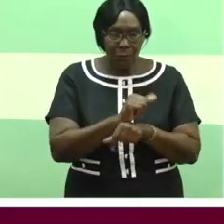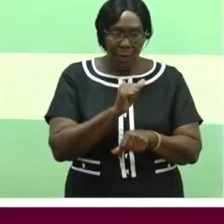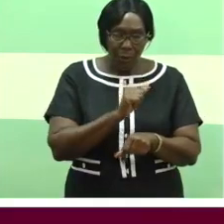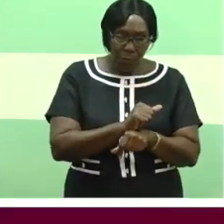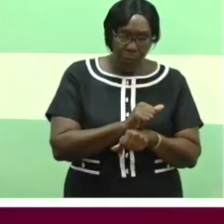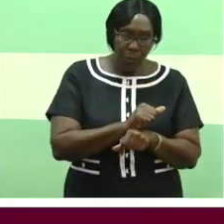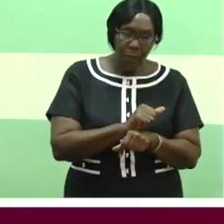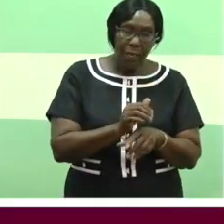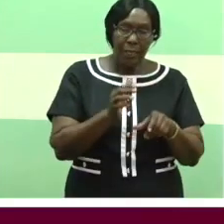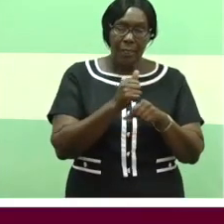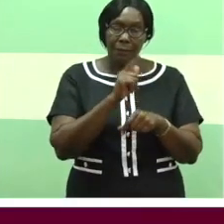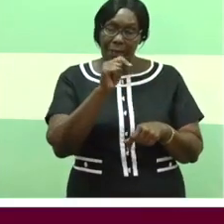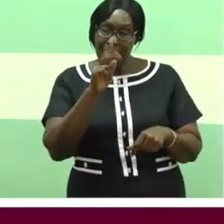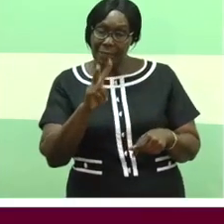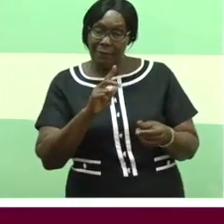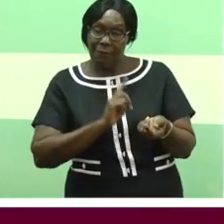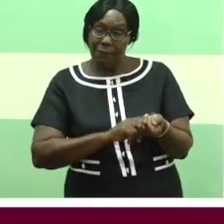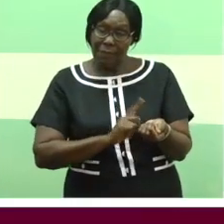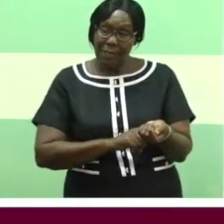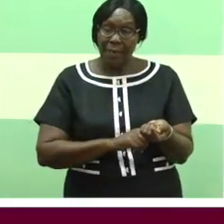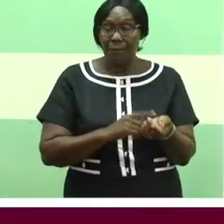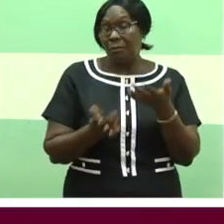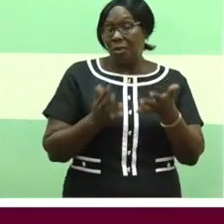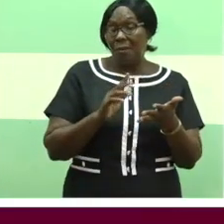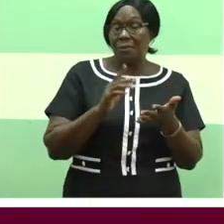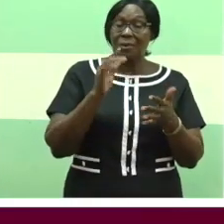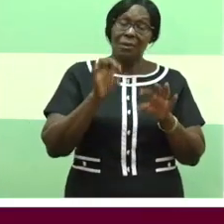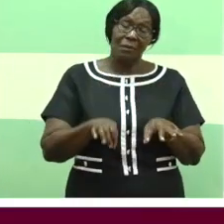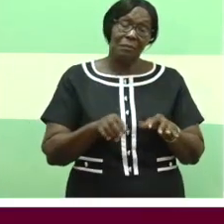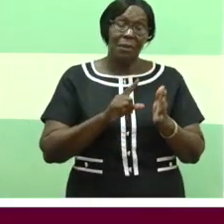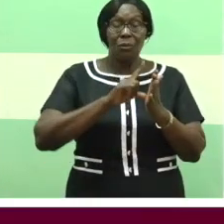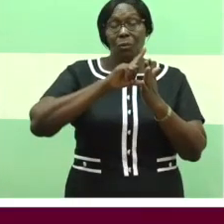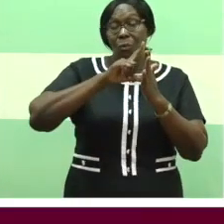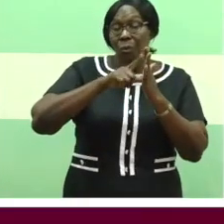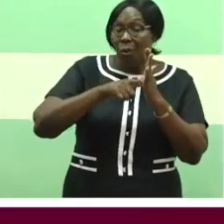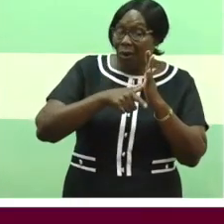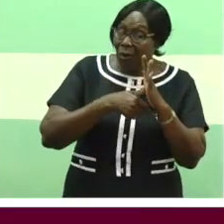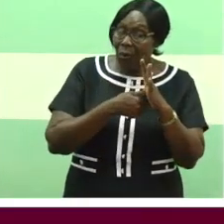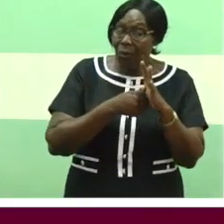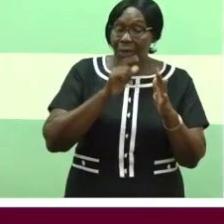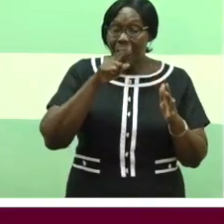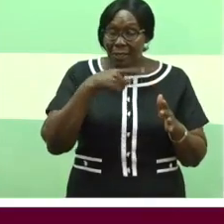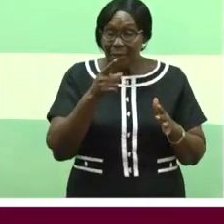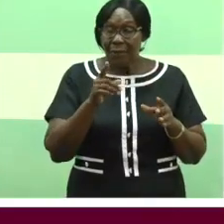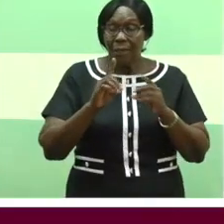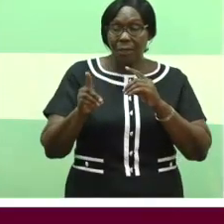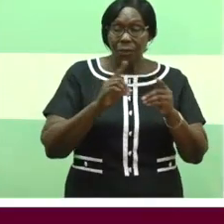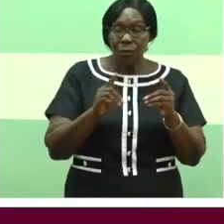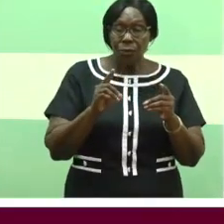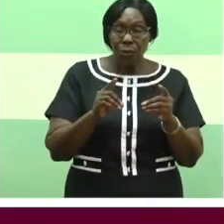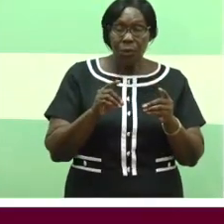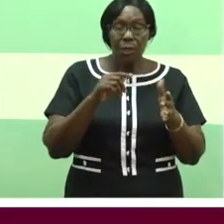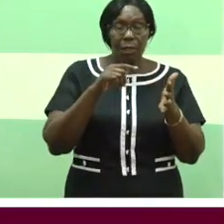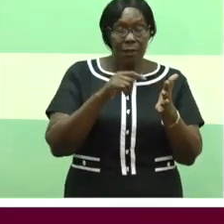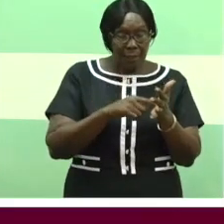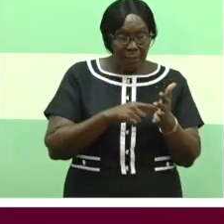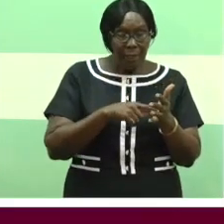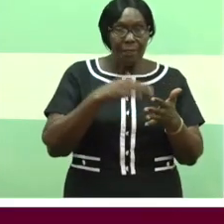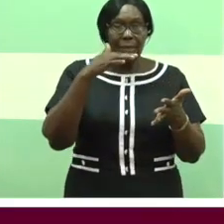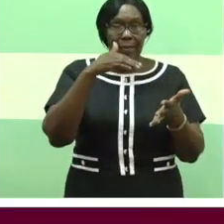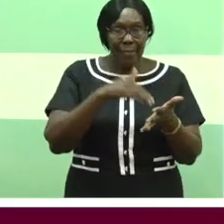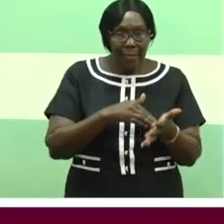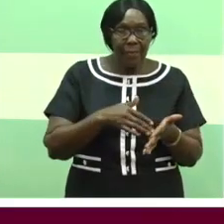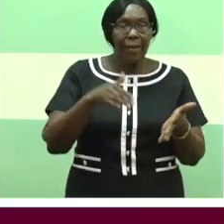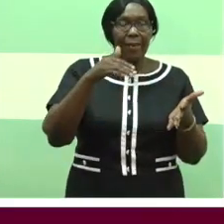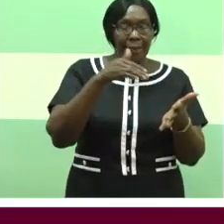can get my TV time, and my TV time may be a whole hour. And it also tells us that by doing this over